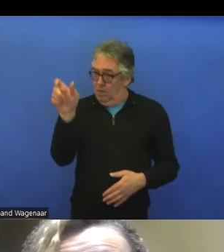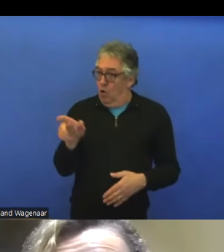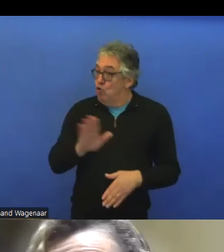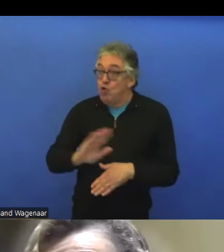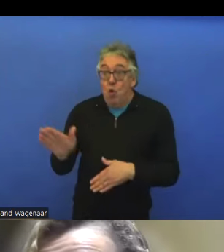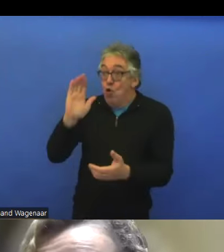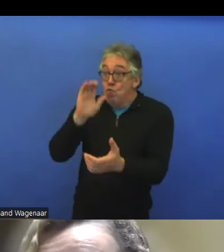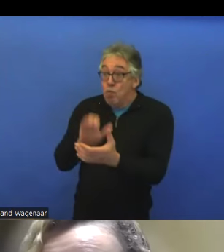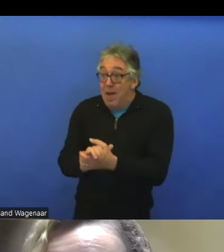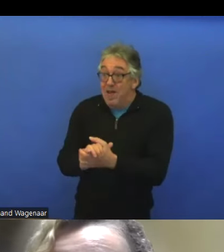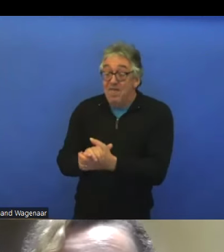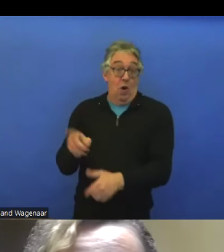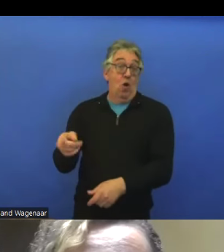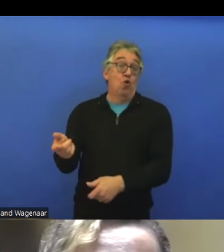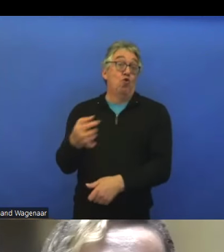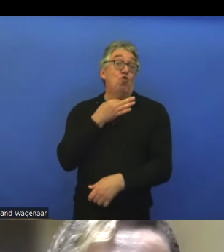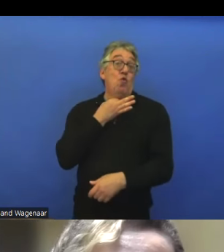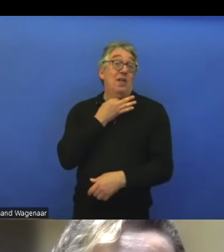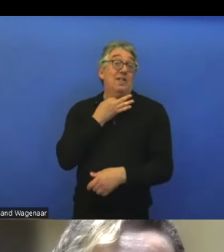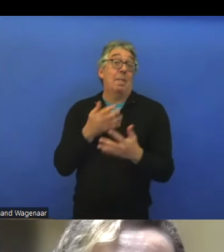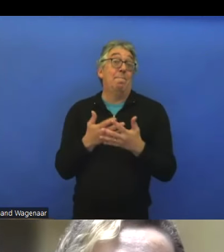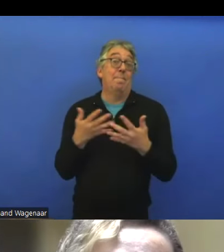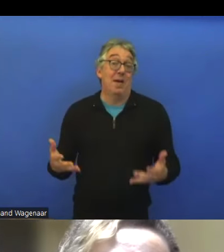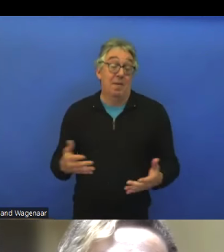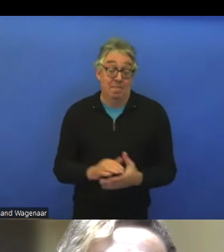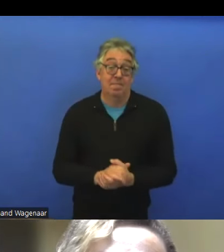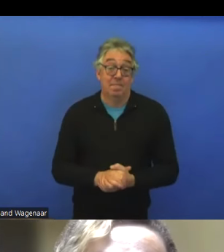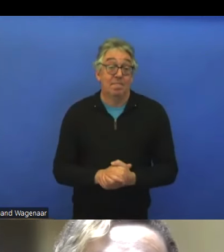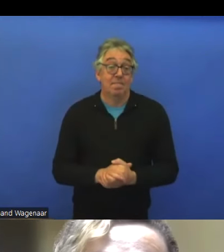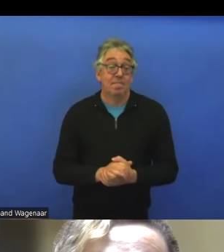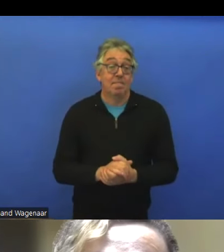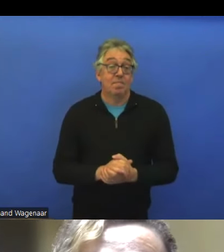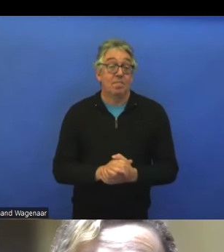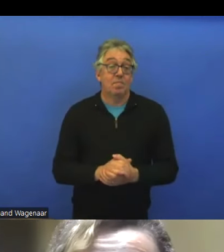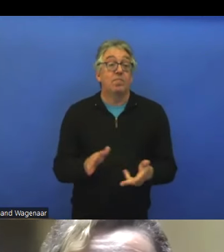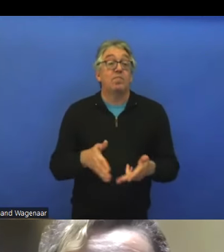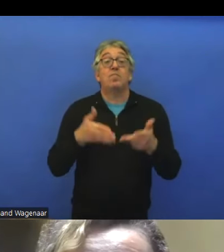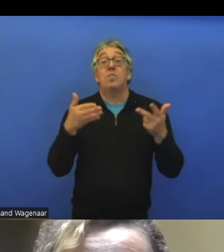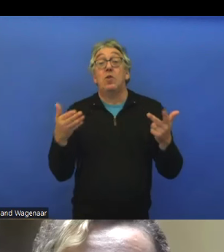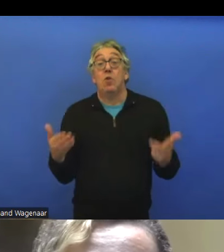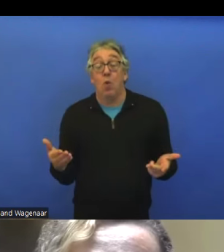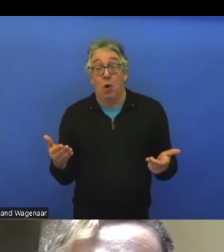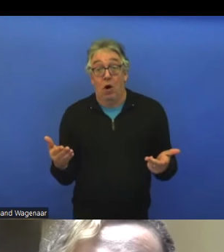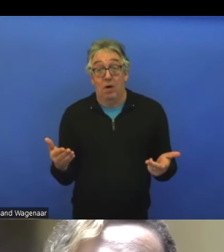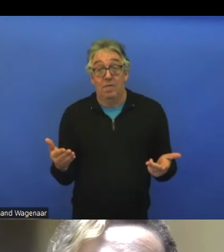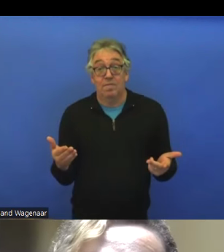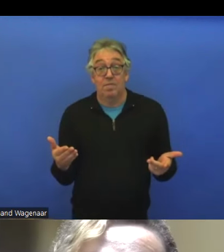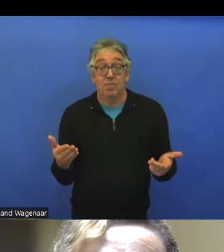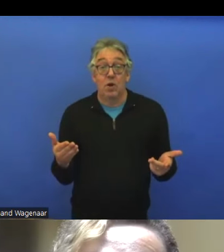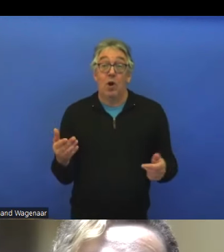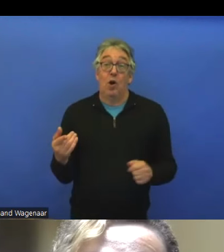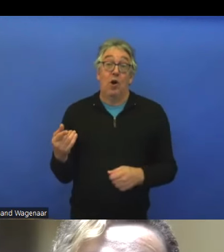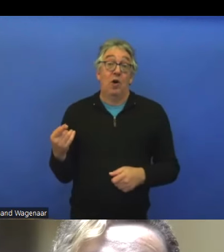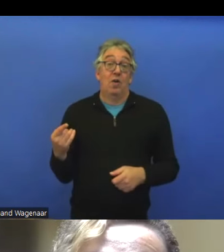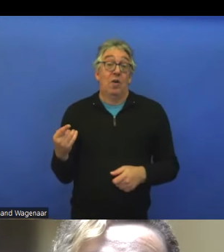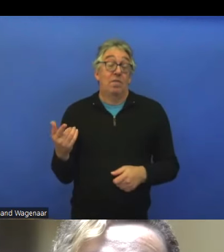create great risk in certain contexts for a certain person, or for reason of nationality,